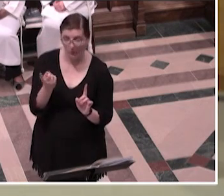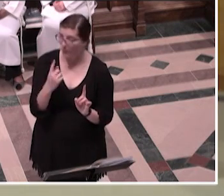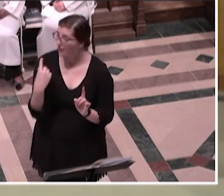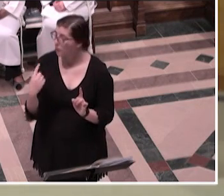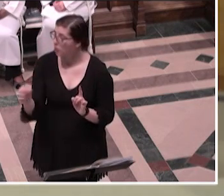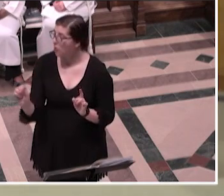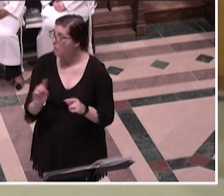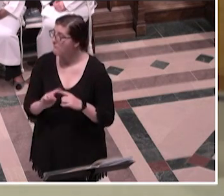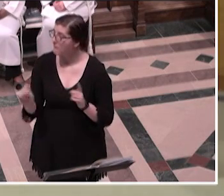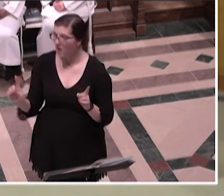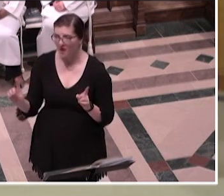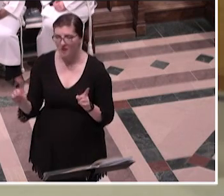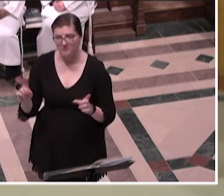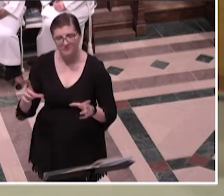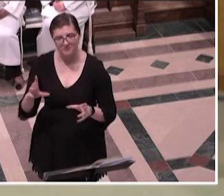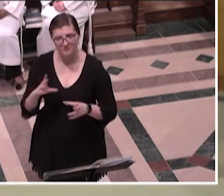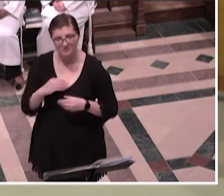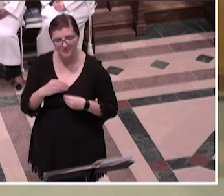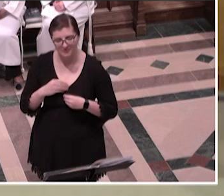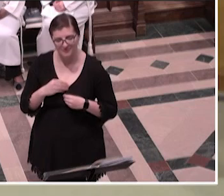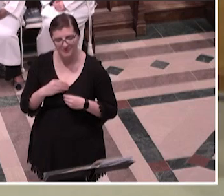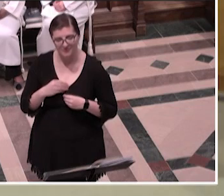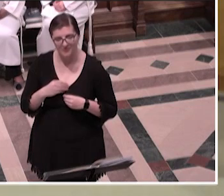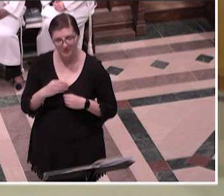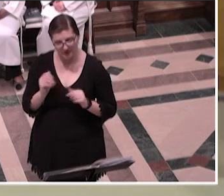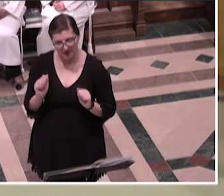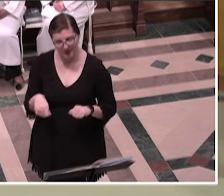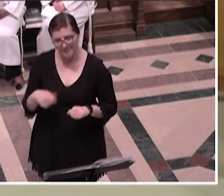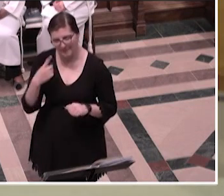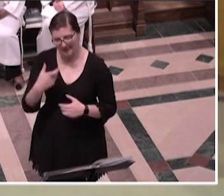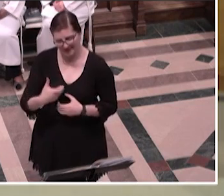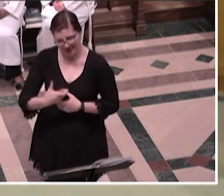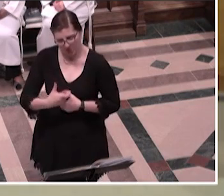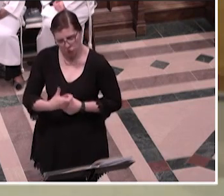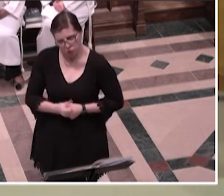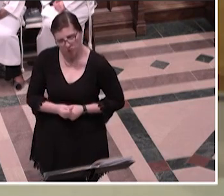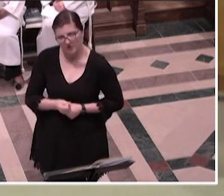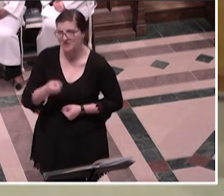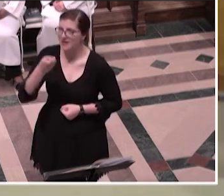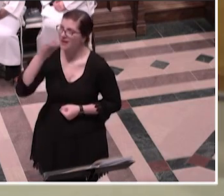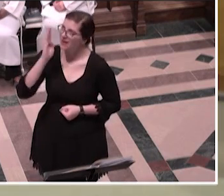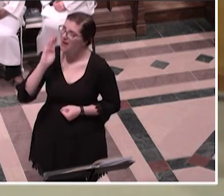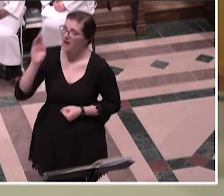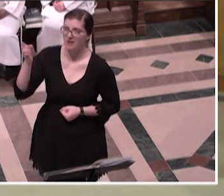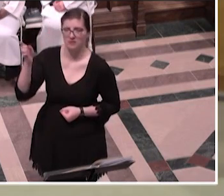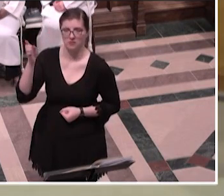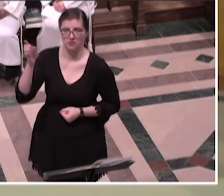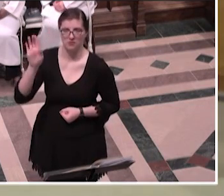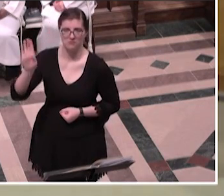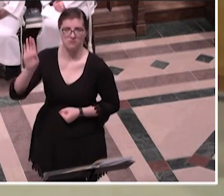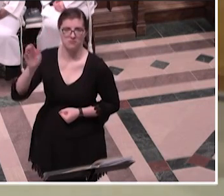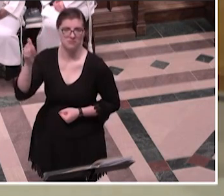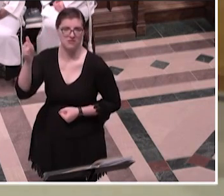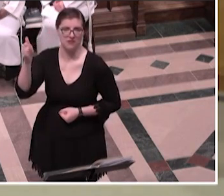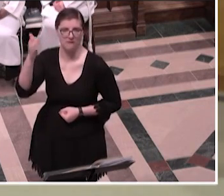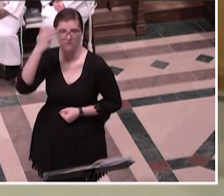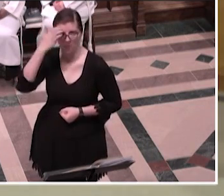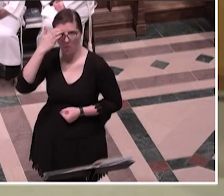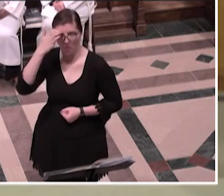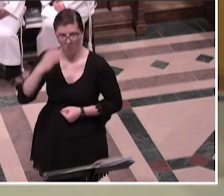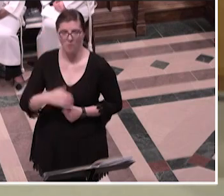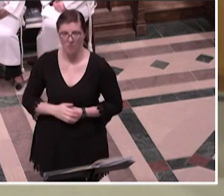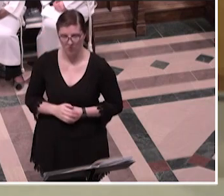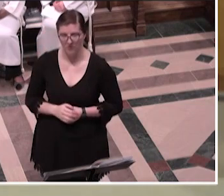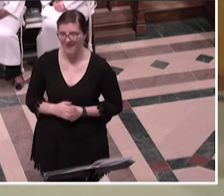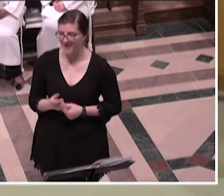they can live with that because they trust that God does. They trust